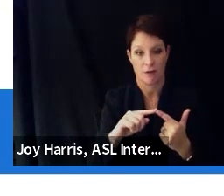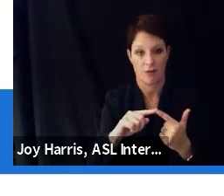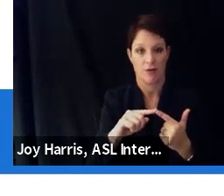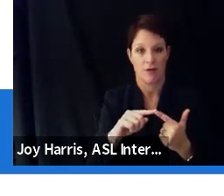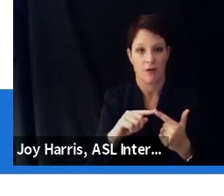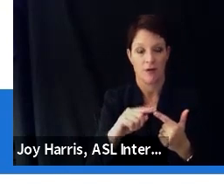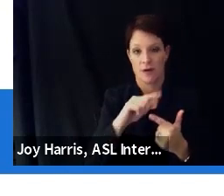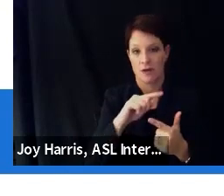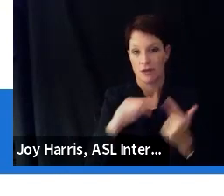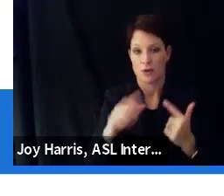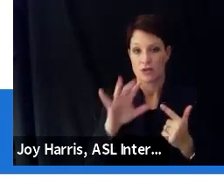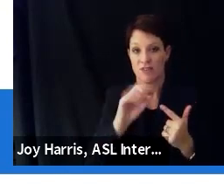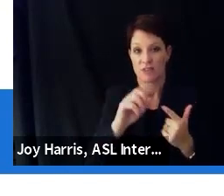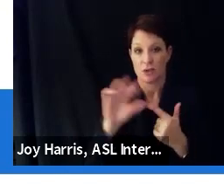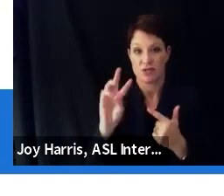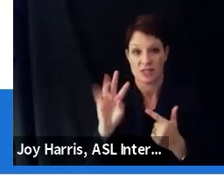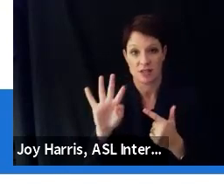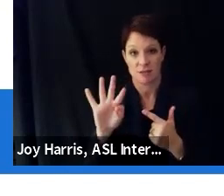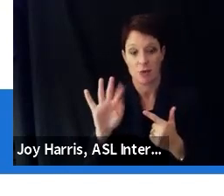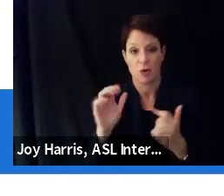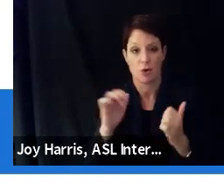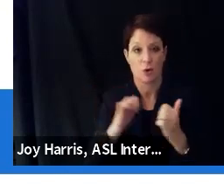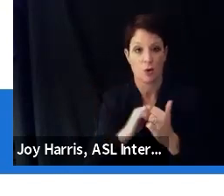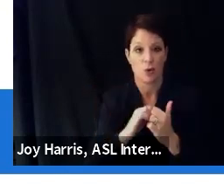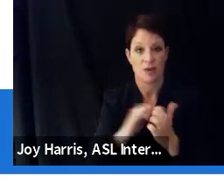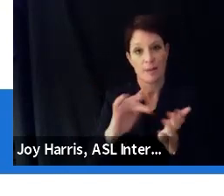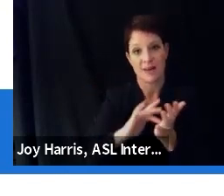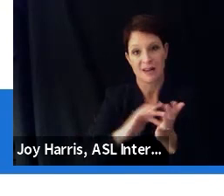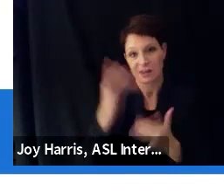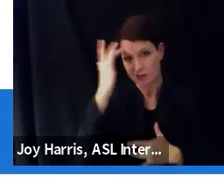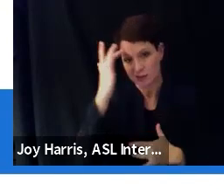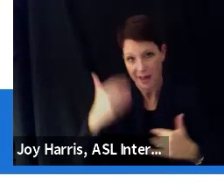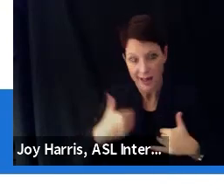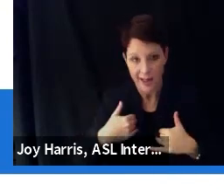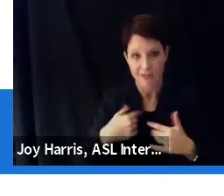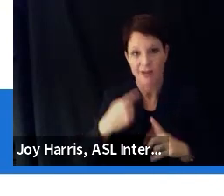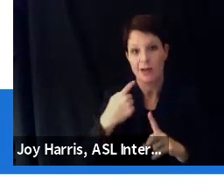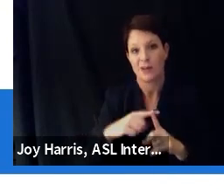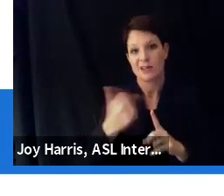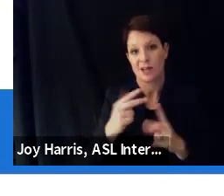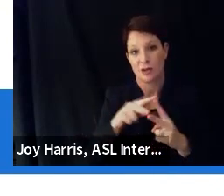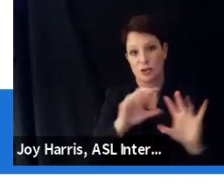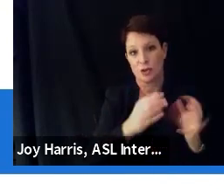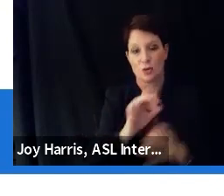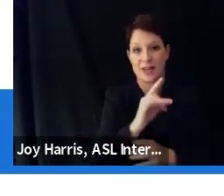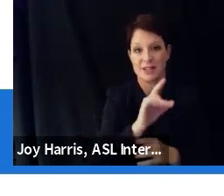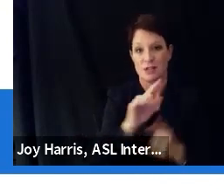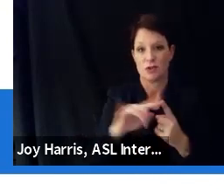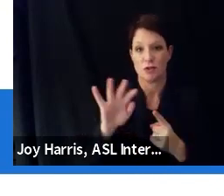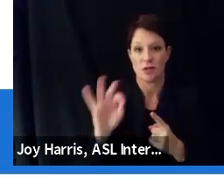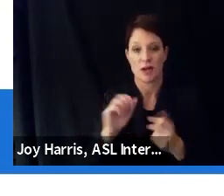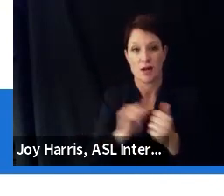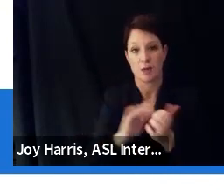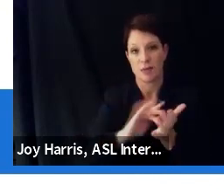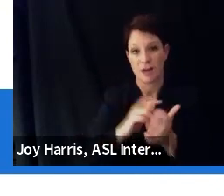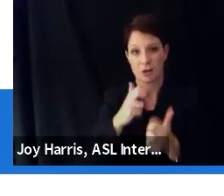those who are 50 to 64 with medical conditions, and then those other groups, 18 to 49-year-olds with medical